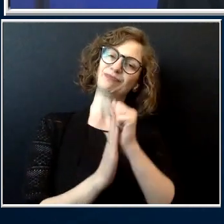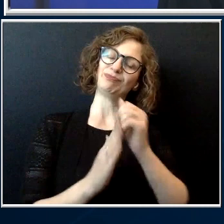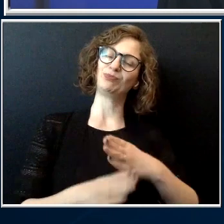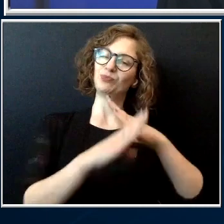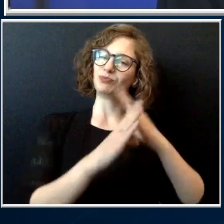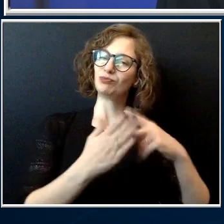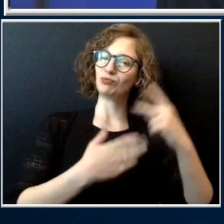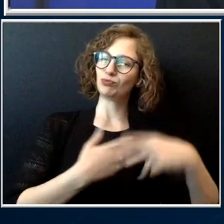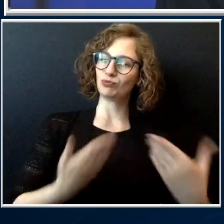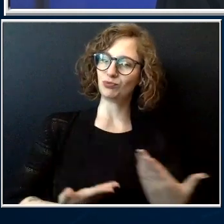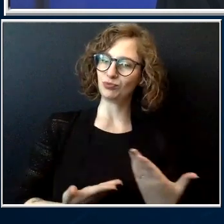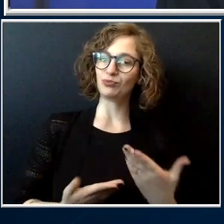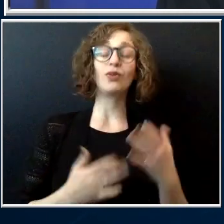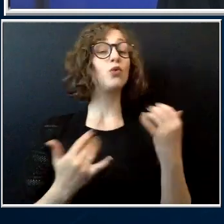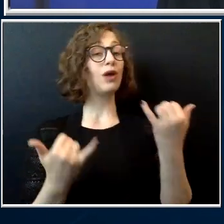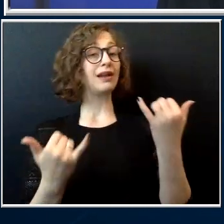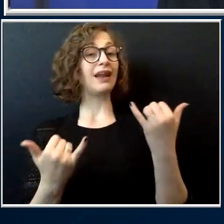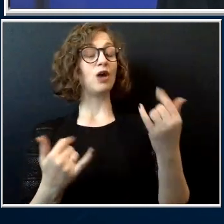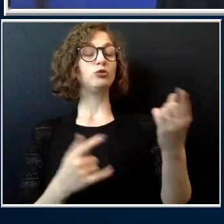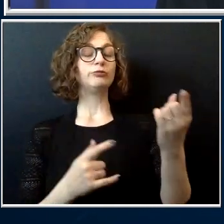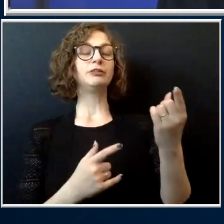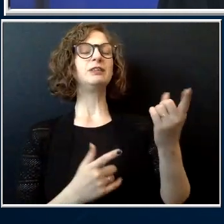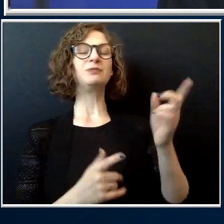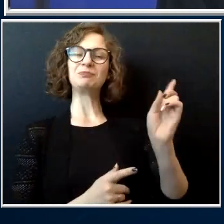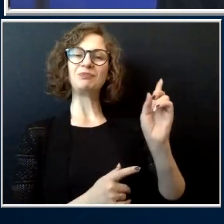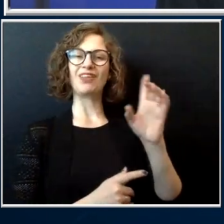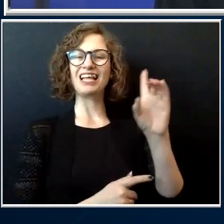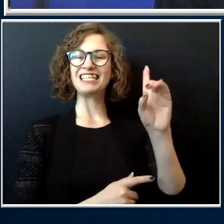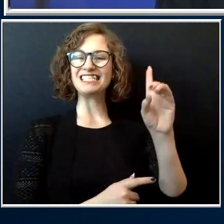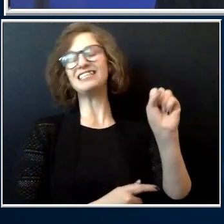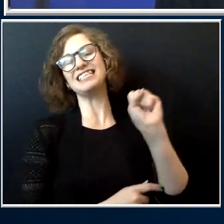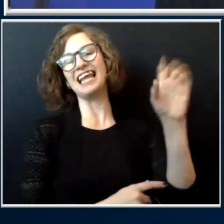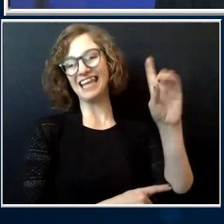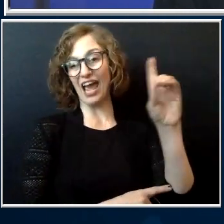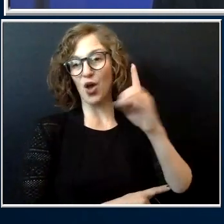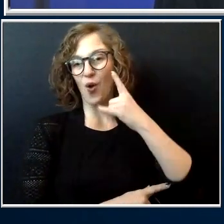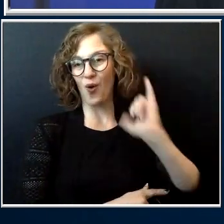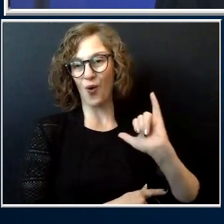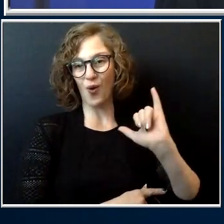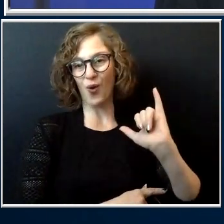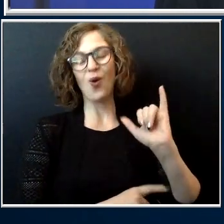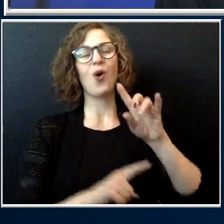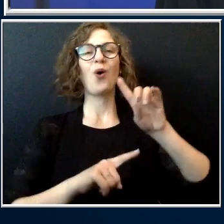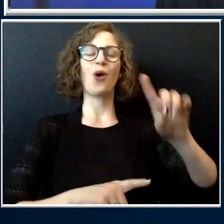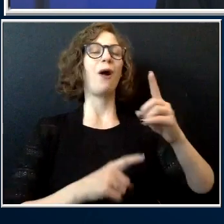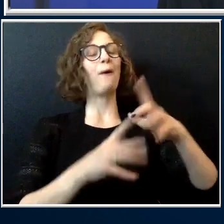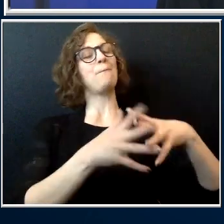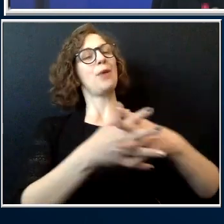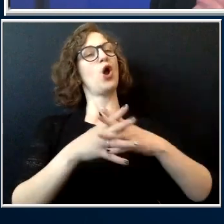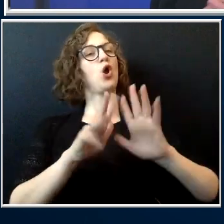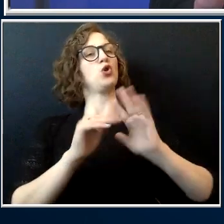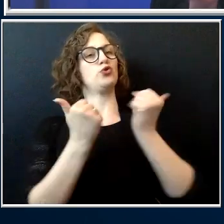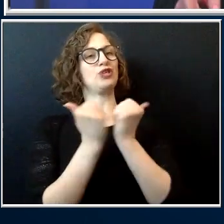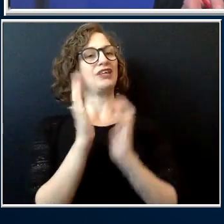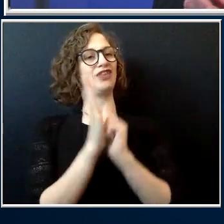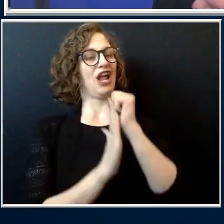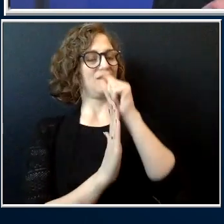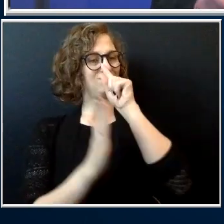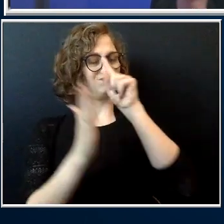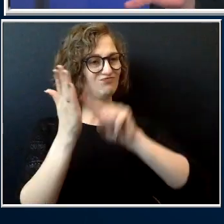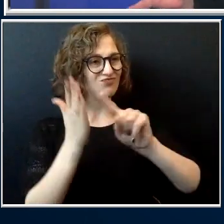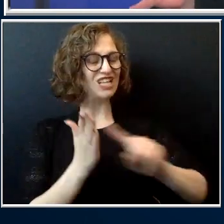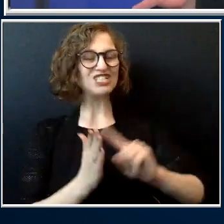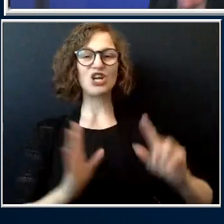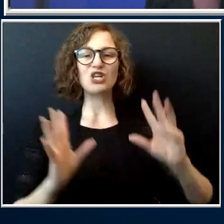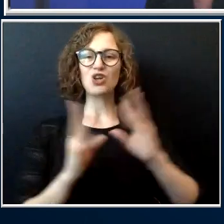this morning now for the annual meeting of the American Association for Cancer Research. Dr. Brown, that conference started over the weekend,